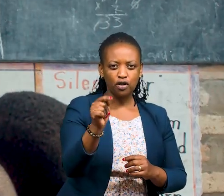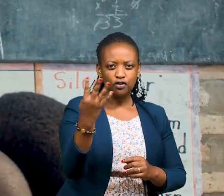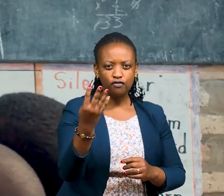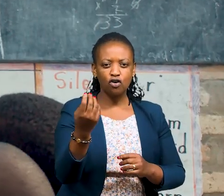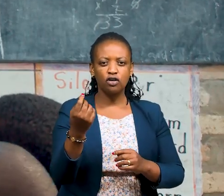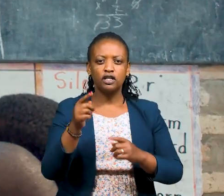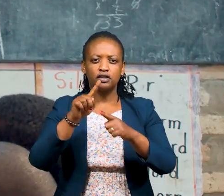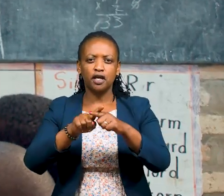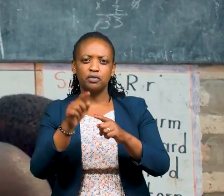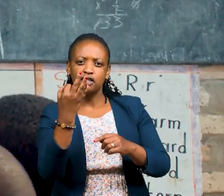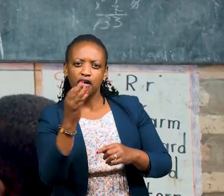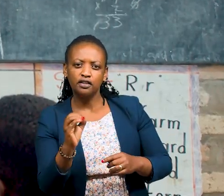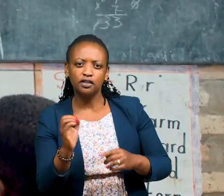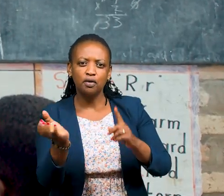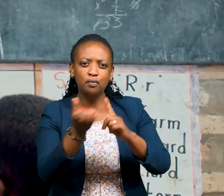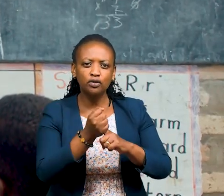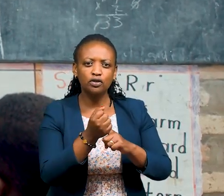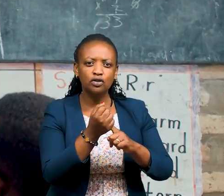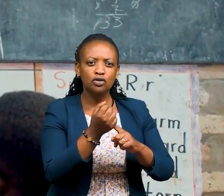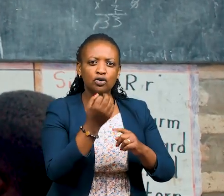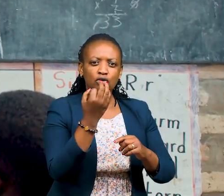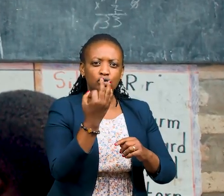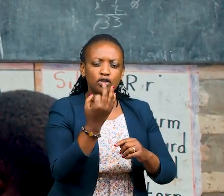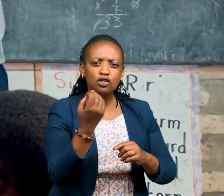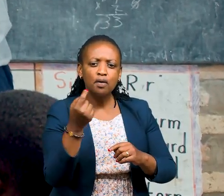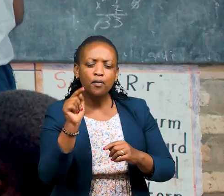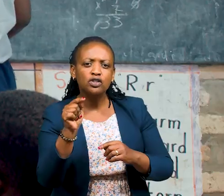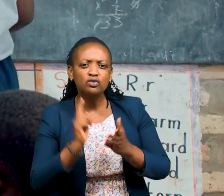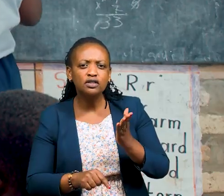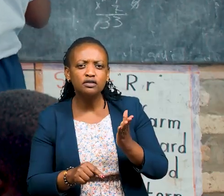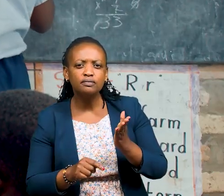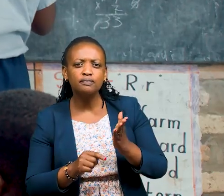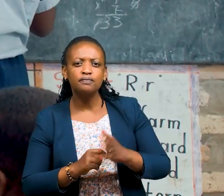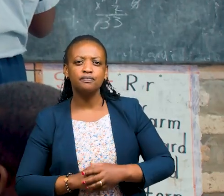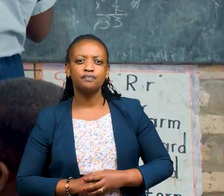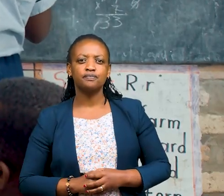31.4 times 30, we get 24.2.